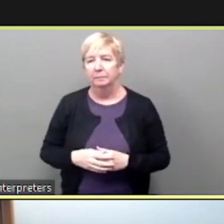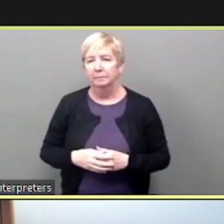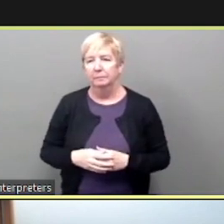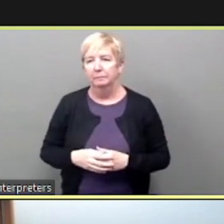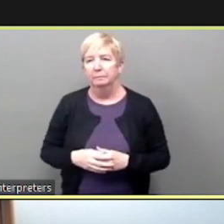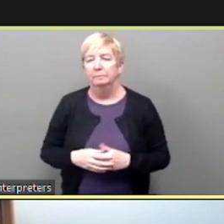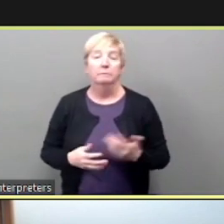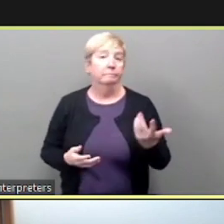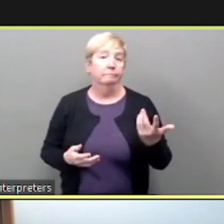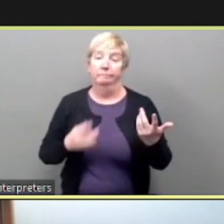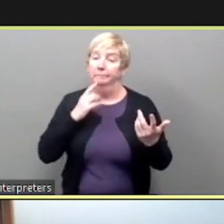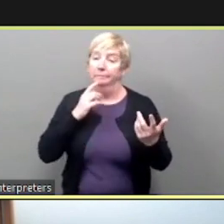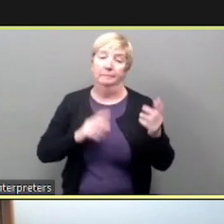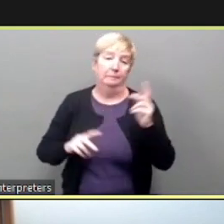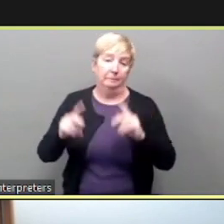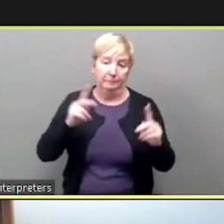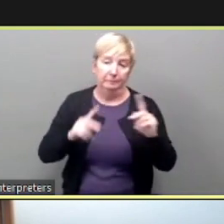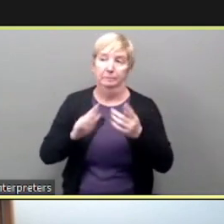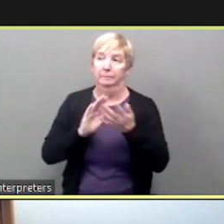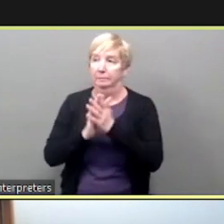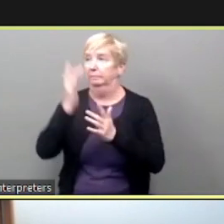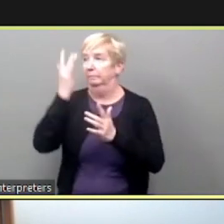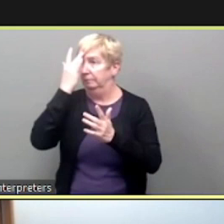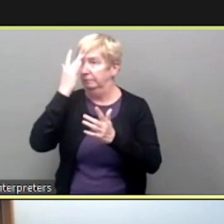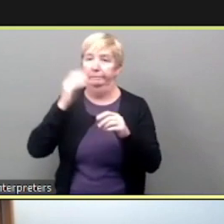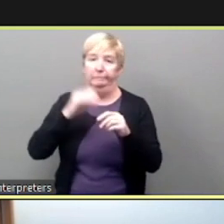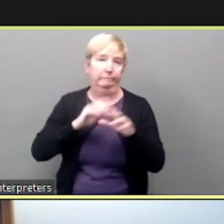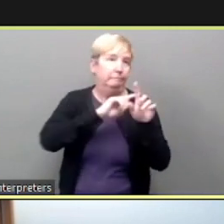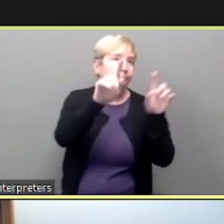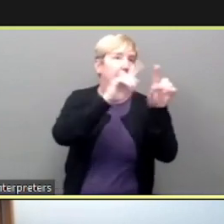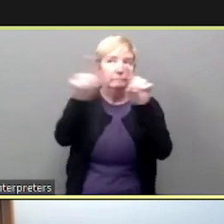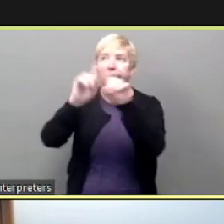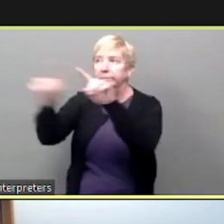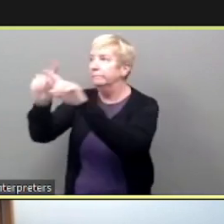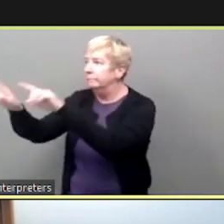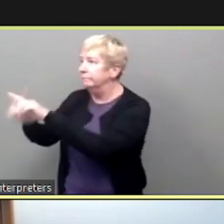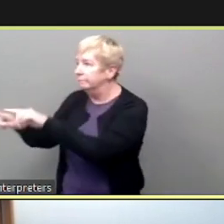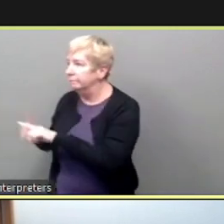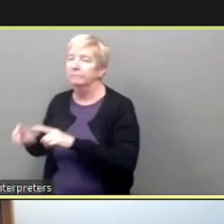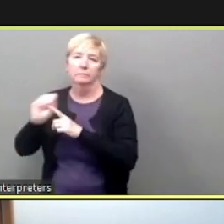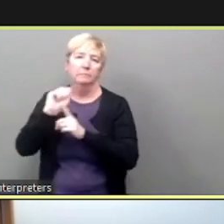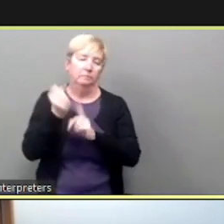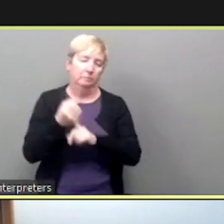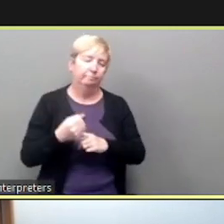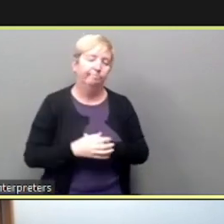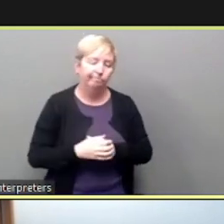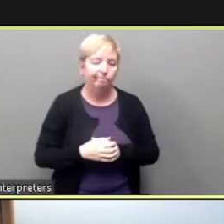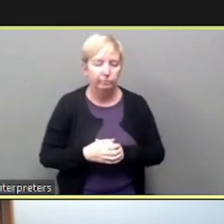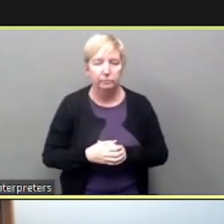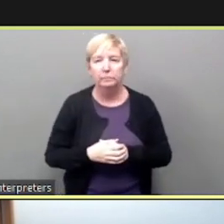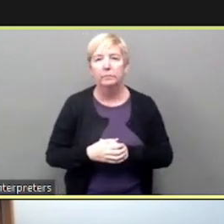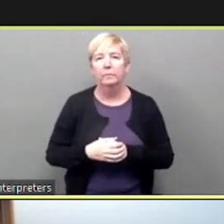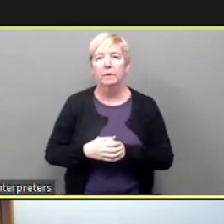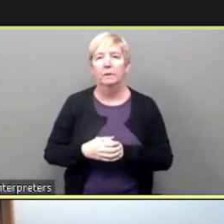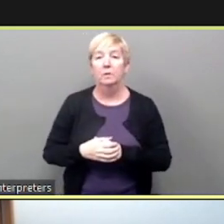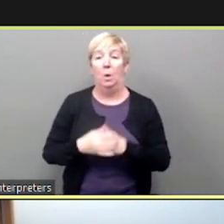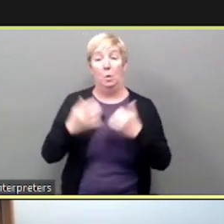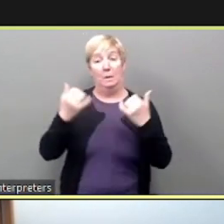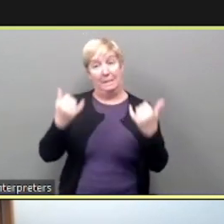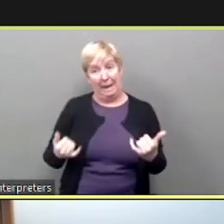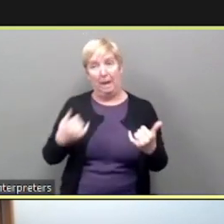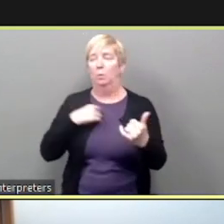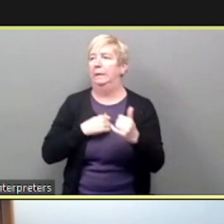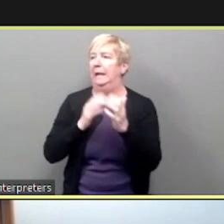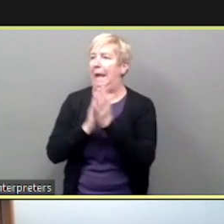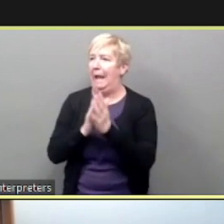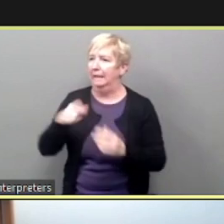in many different types of scenarios. And so one thing that we put into effect is we're asking everybody